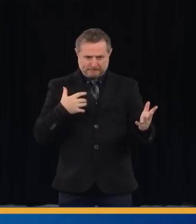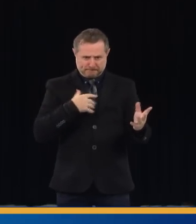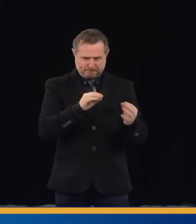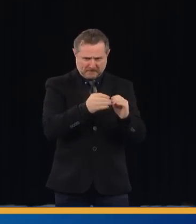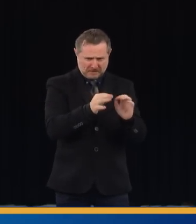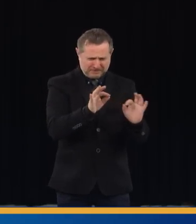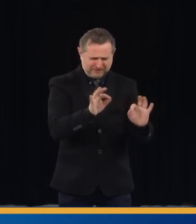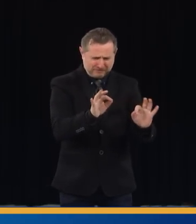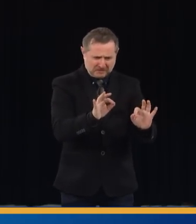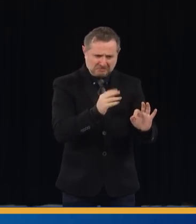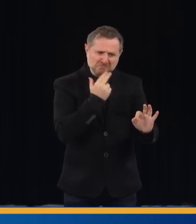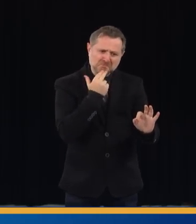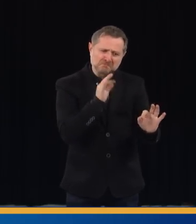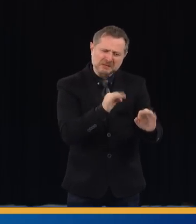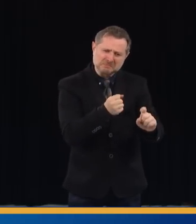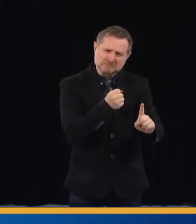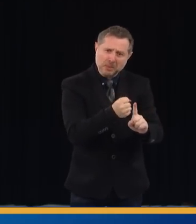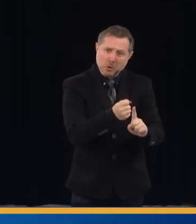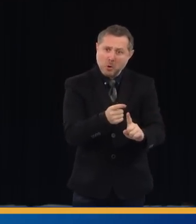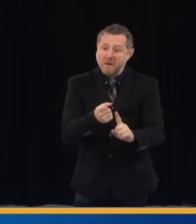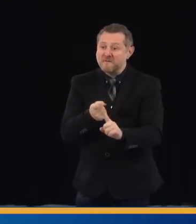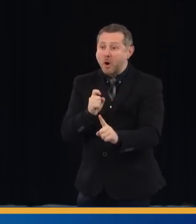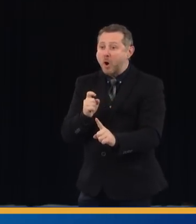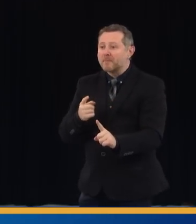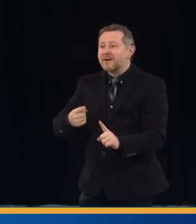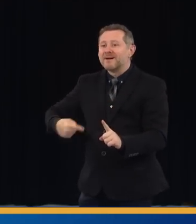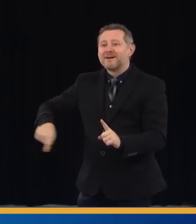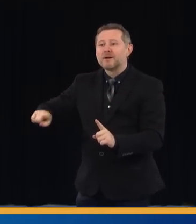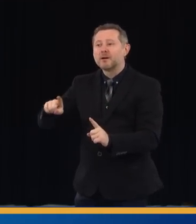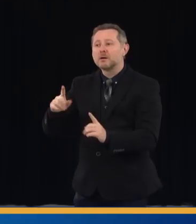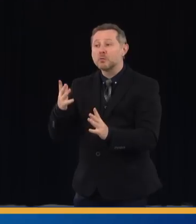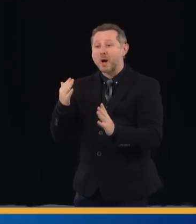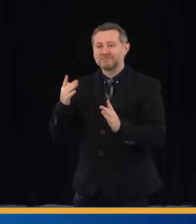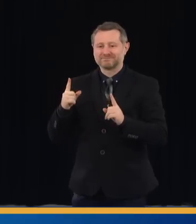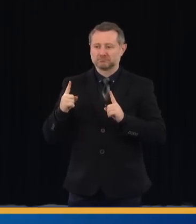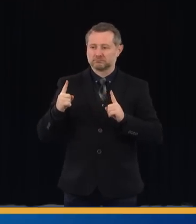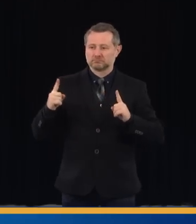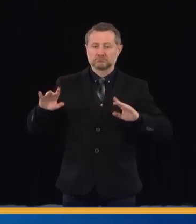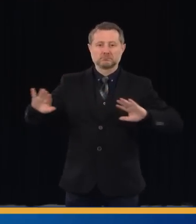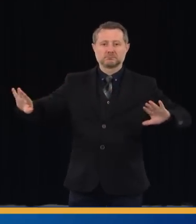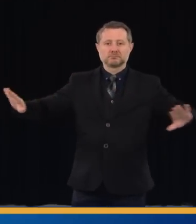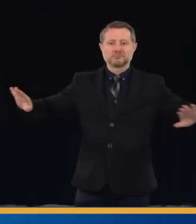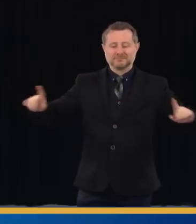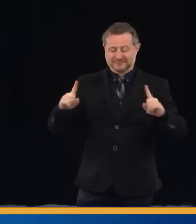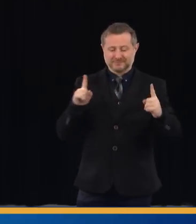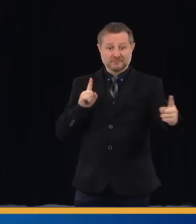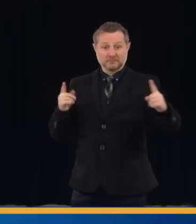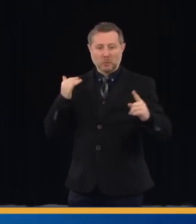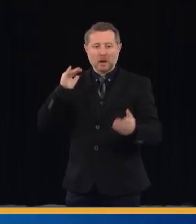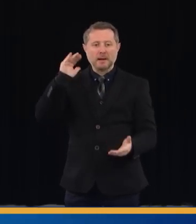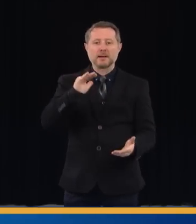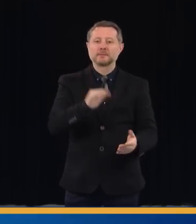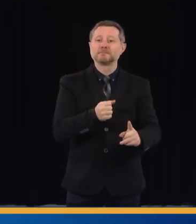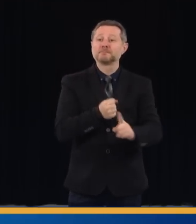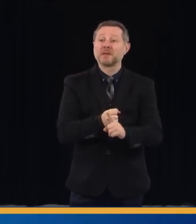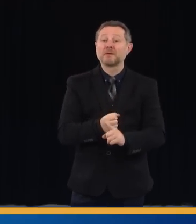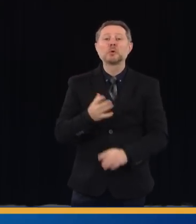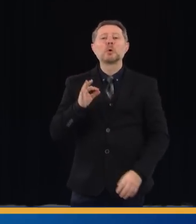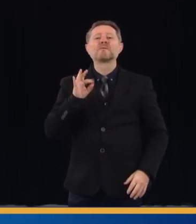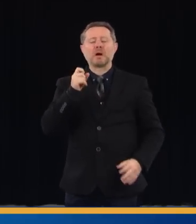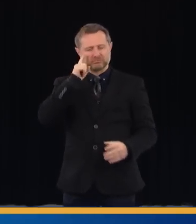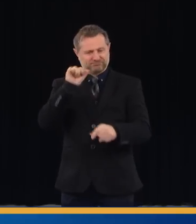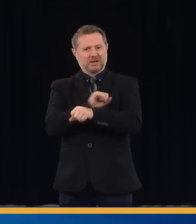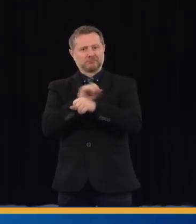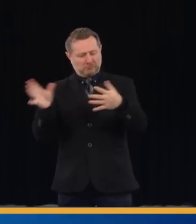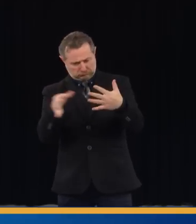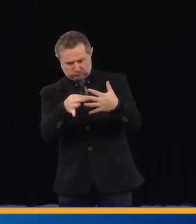what? One of the great variables is how effective is the social distancing? Are people doing it? Are